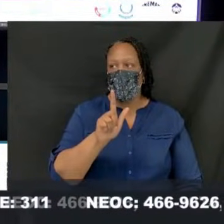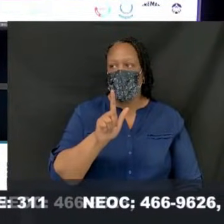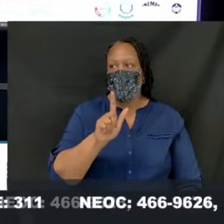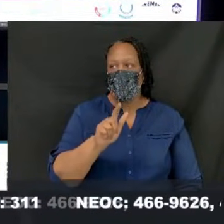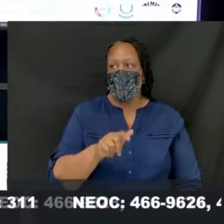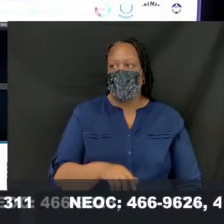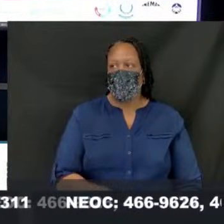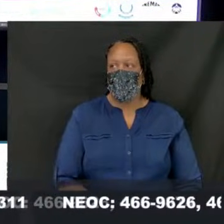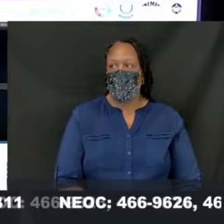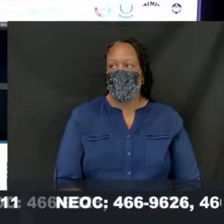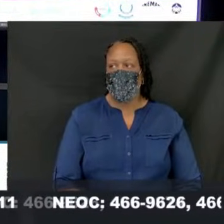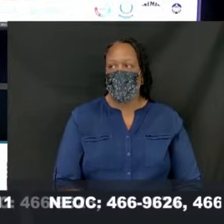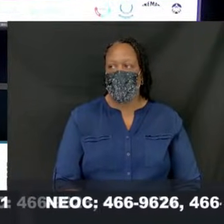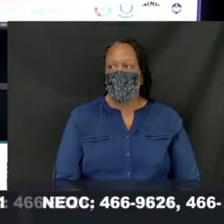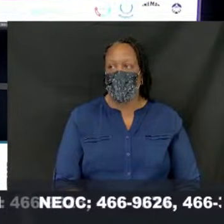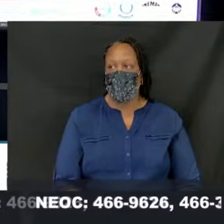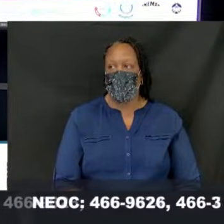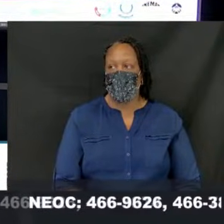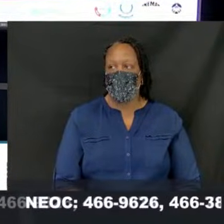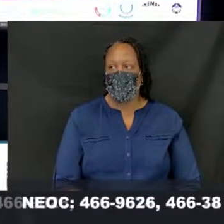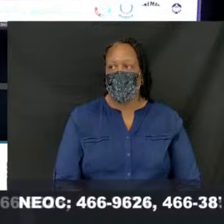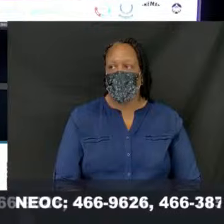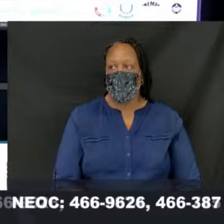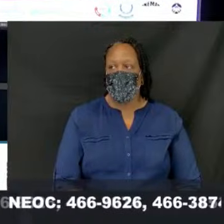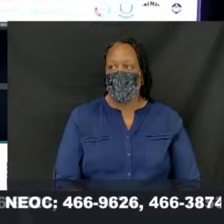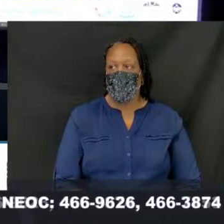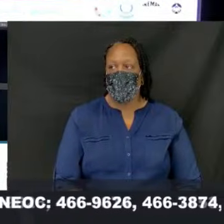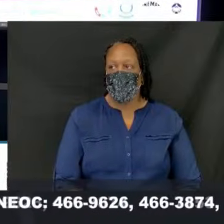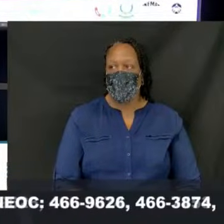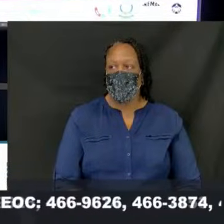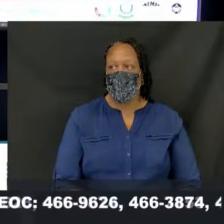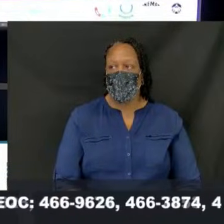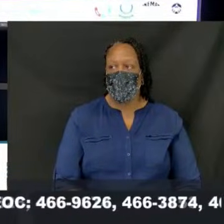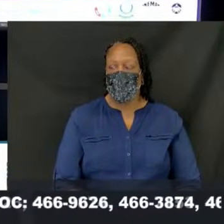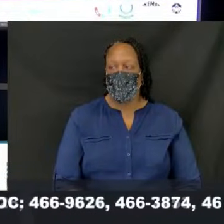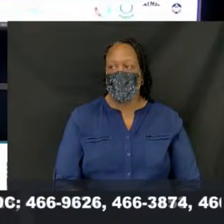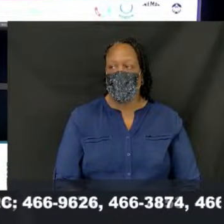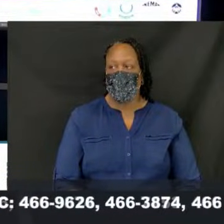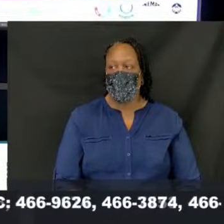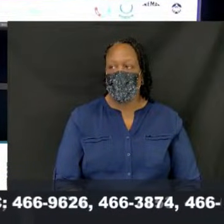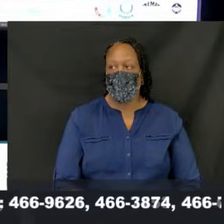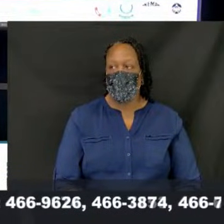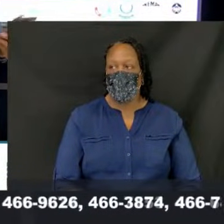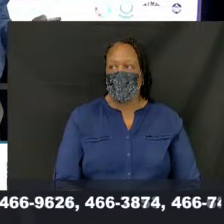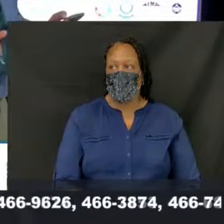influx of COVID-19 cases for the month of September?